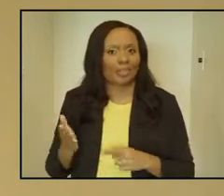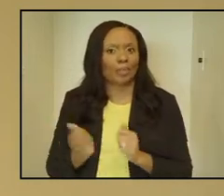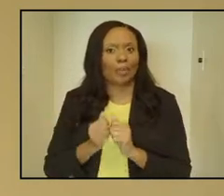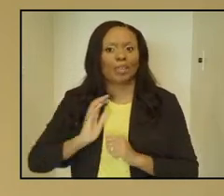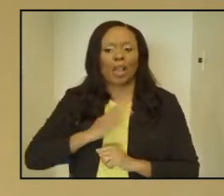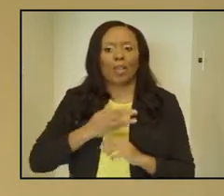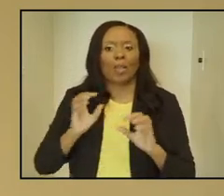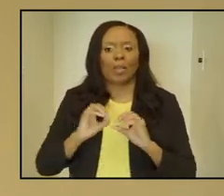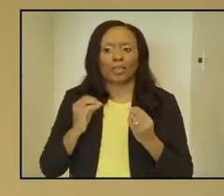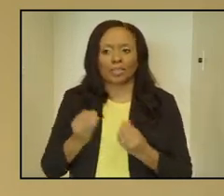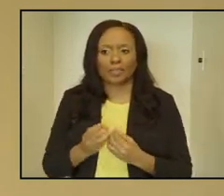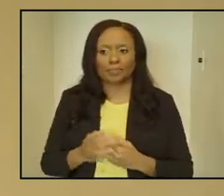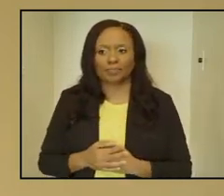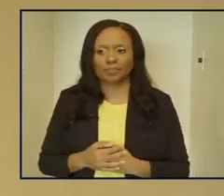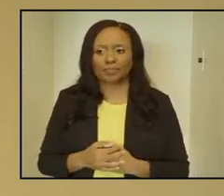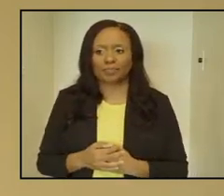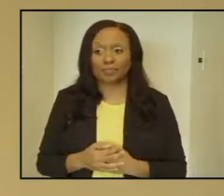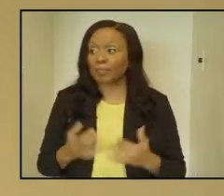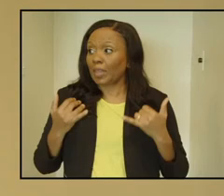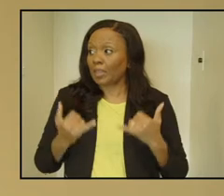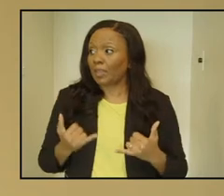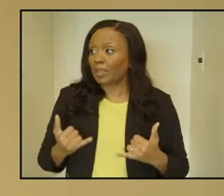At this time, we will have the